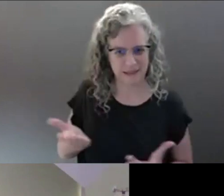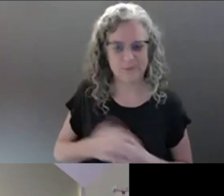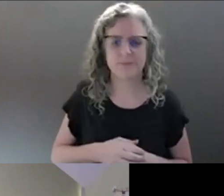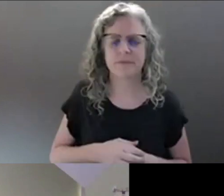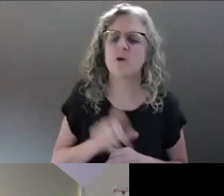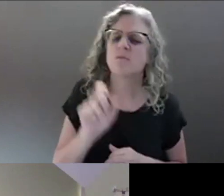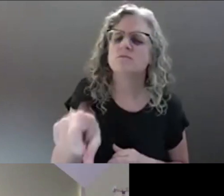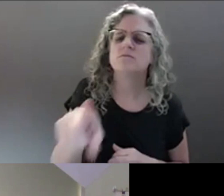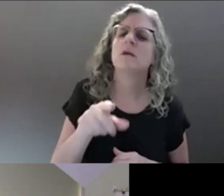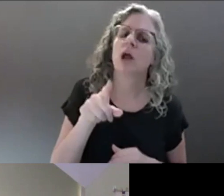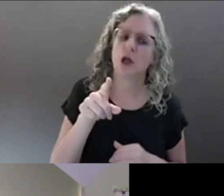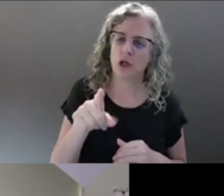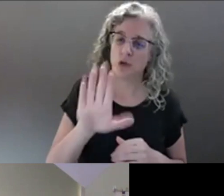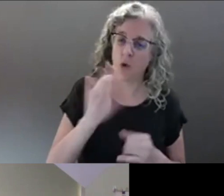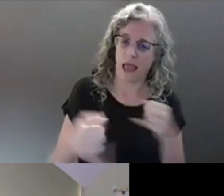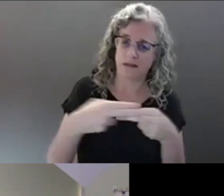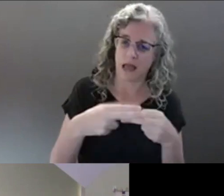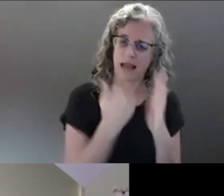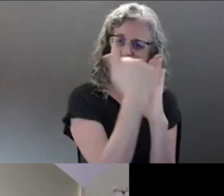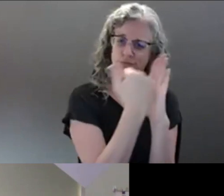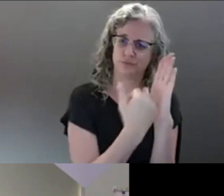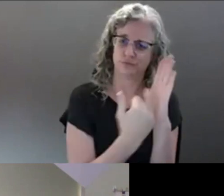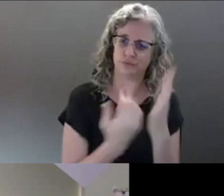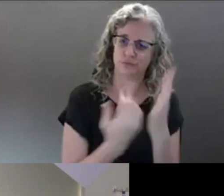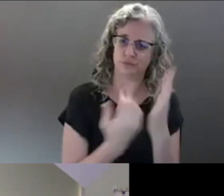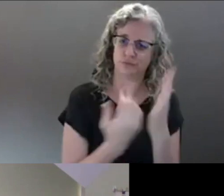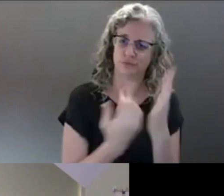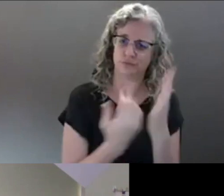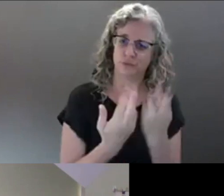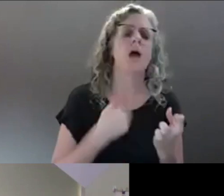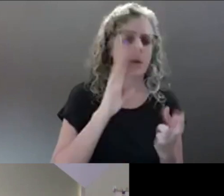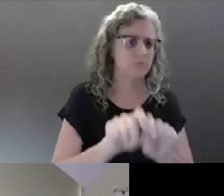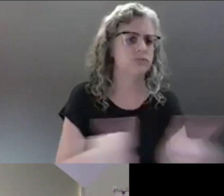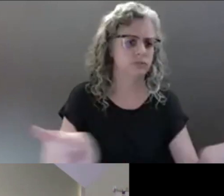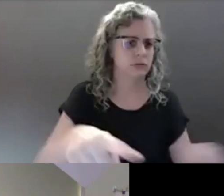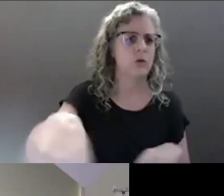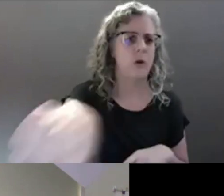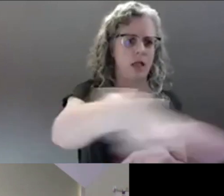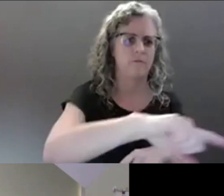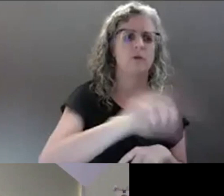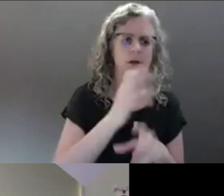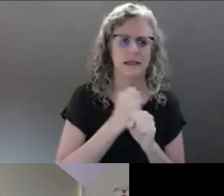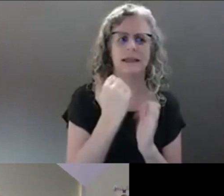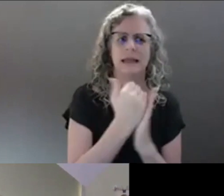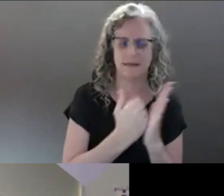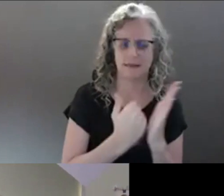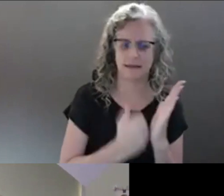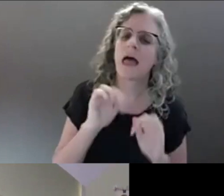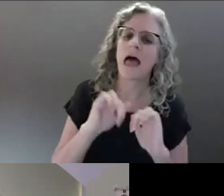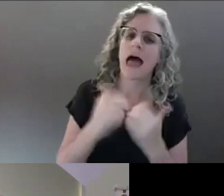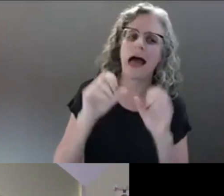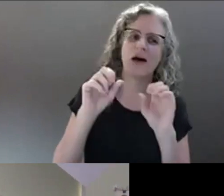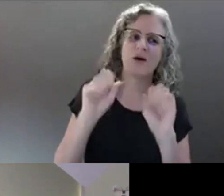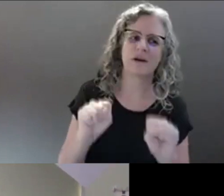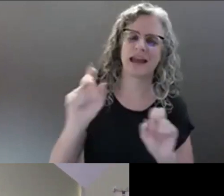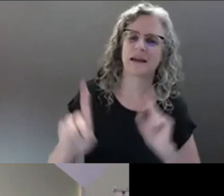self-educate on issues concerning people with disabilities and become advocates for change. Sure, of course. That's a great